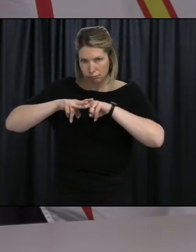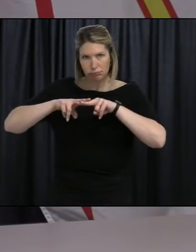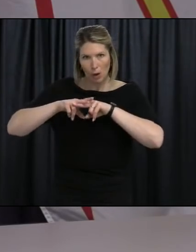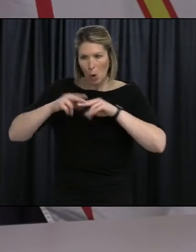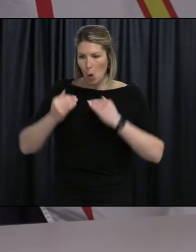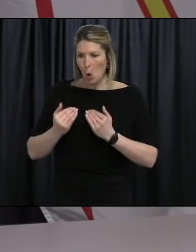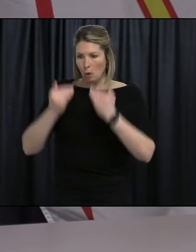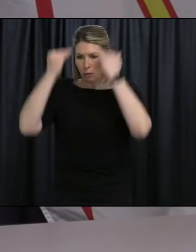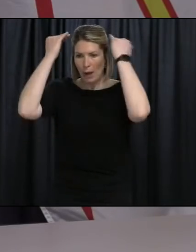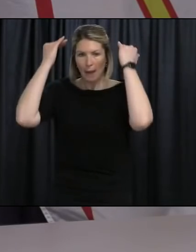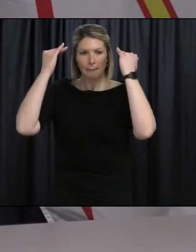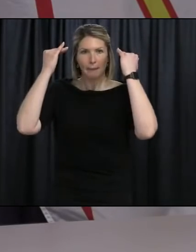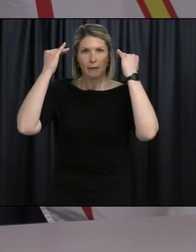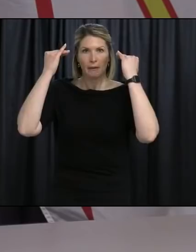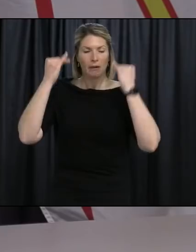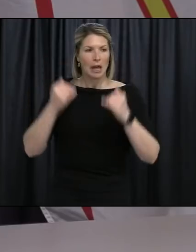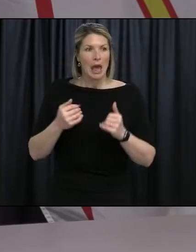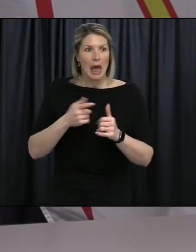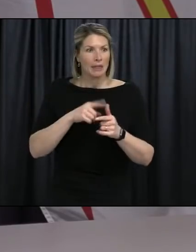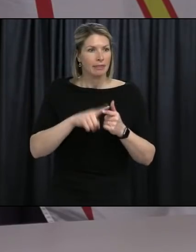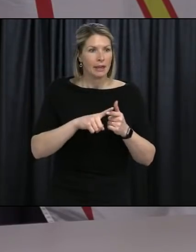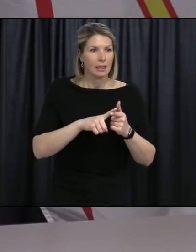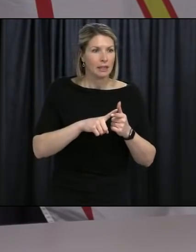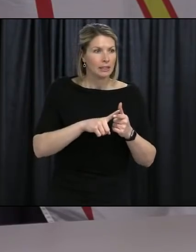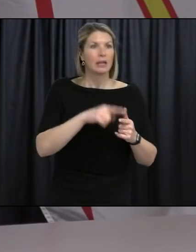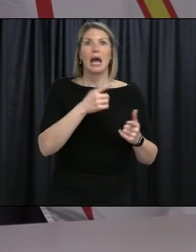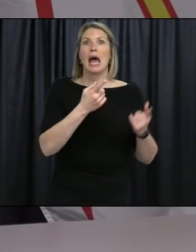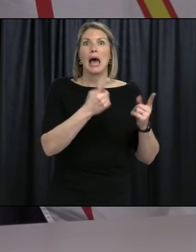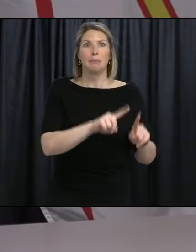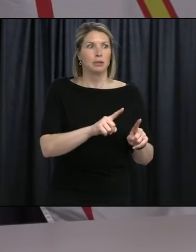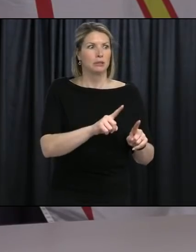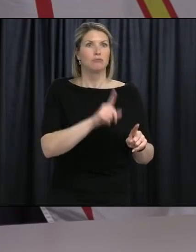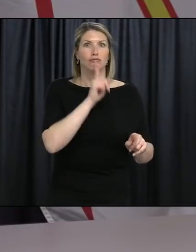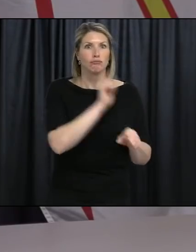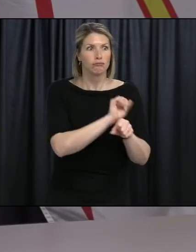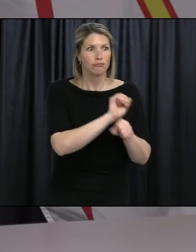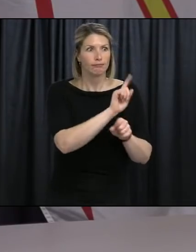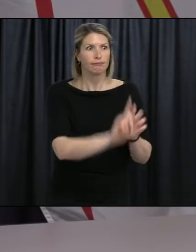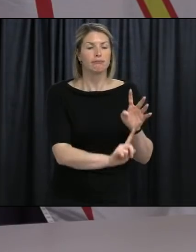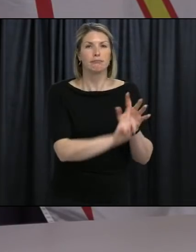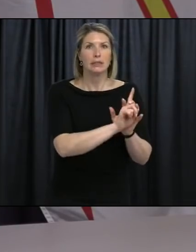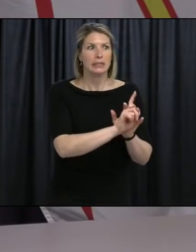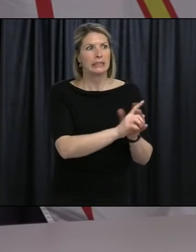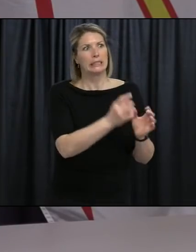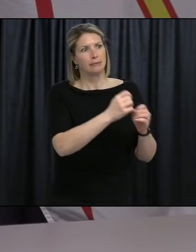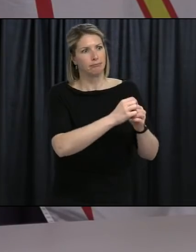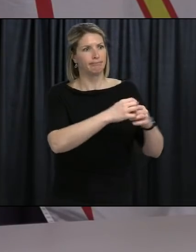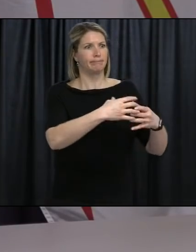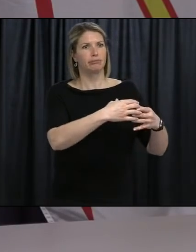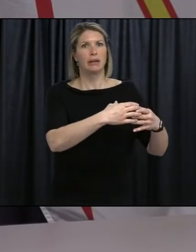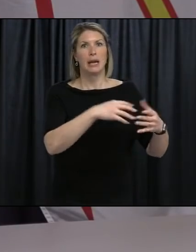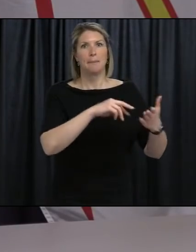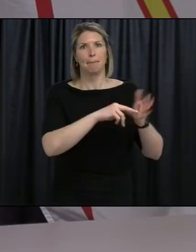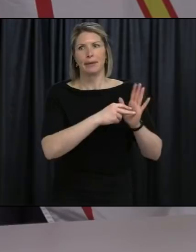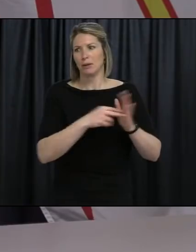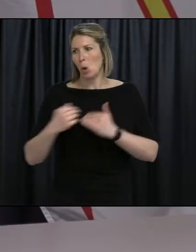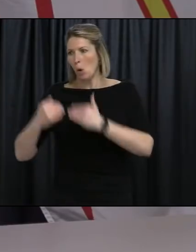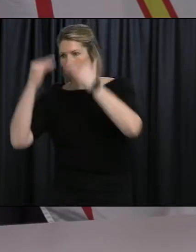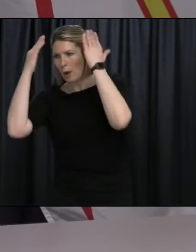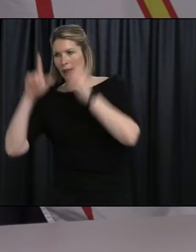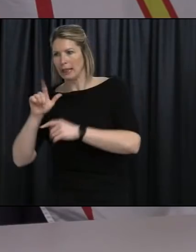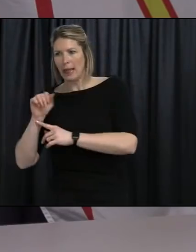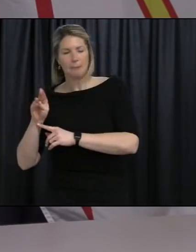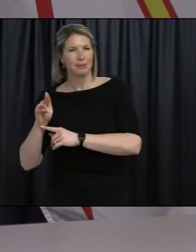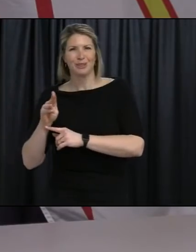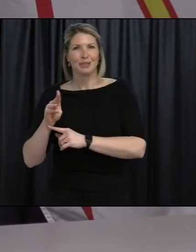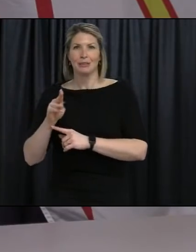outbreaks and things like that, then the turnaround time is slower than what you really want. So we do have to be cautious with that. We also had to be cautious about false